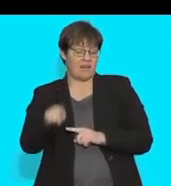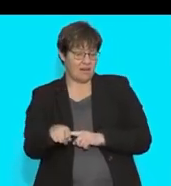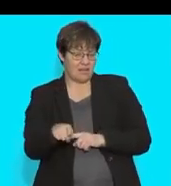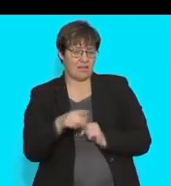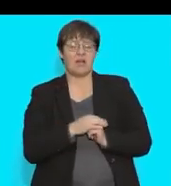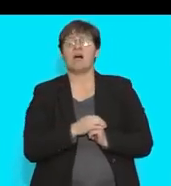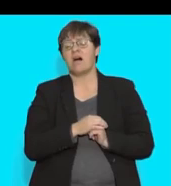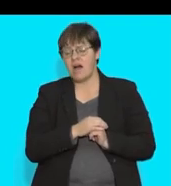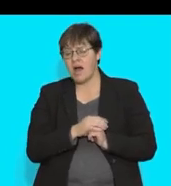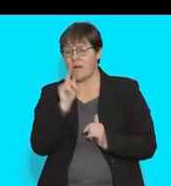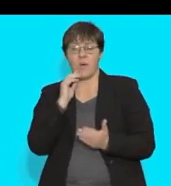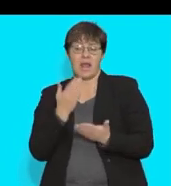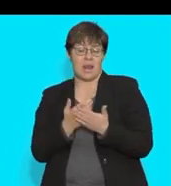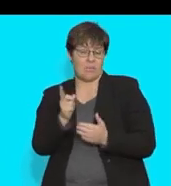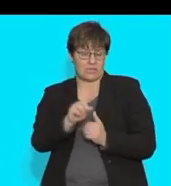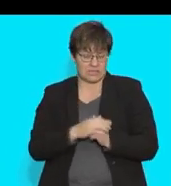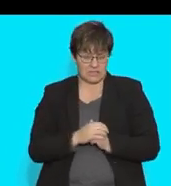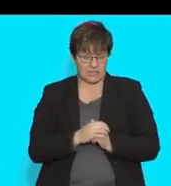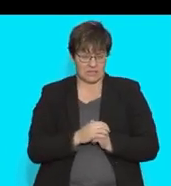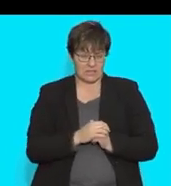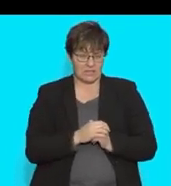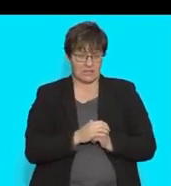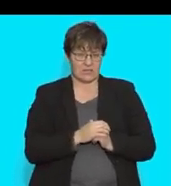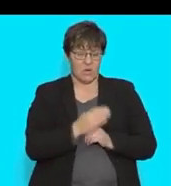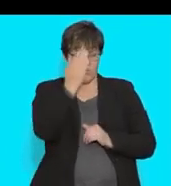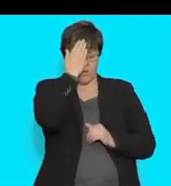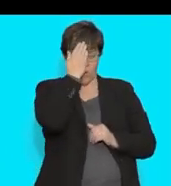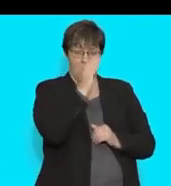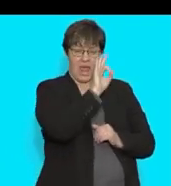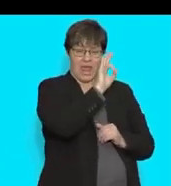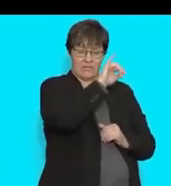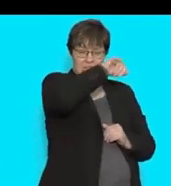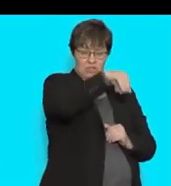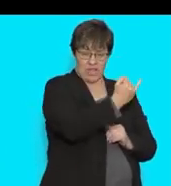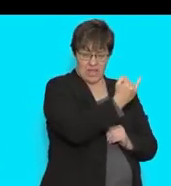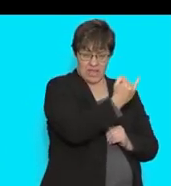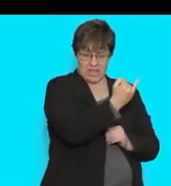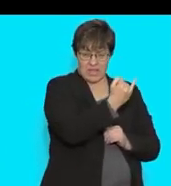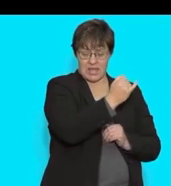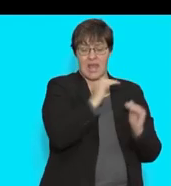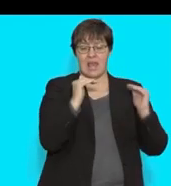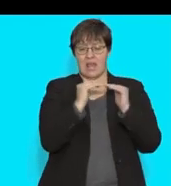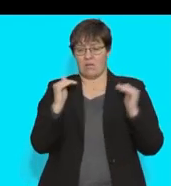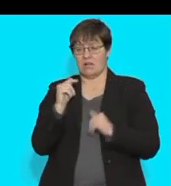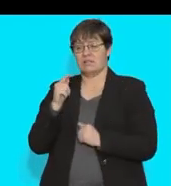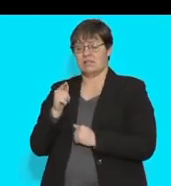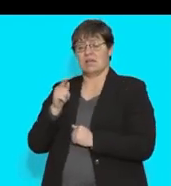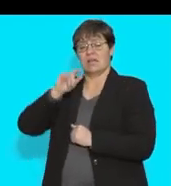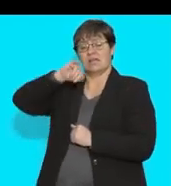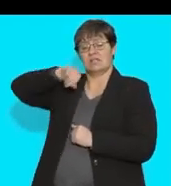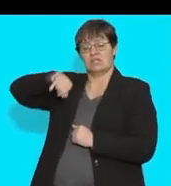parallelogram, we can then claim that we know this Fj is equals